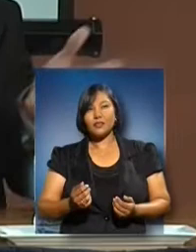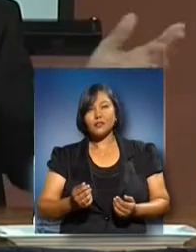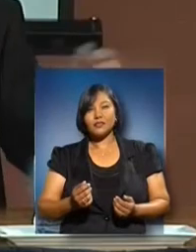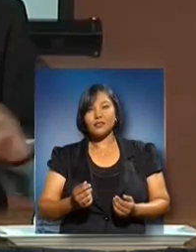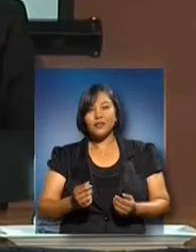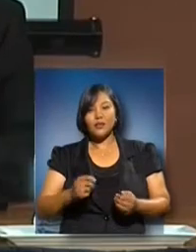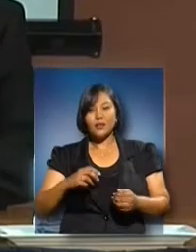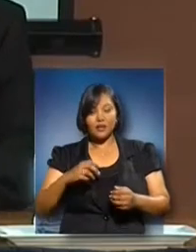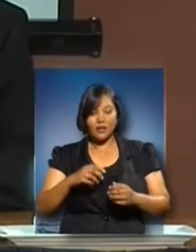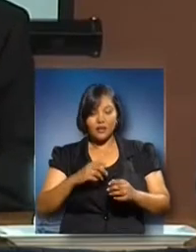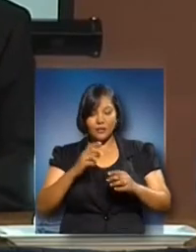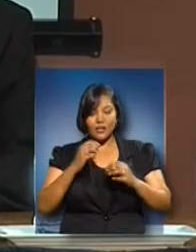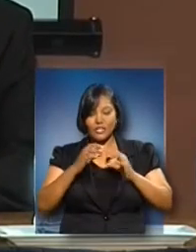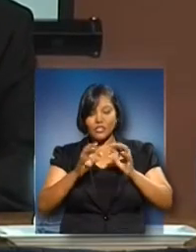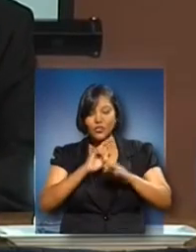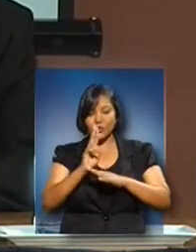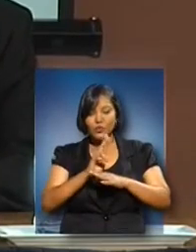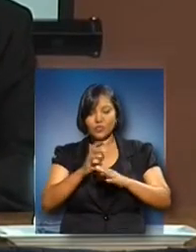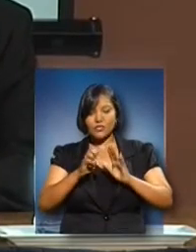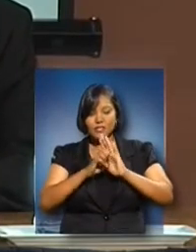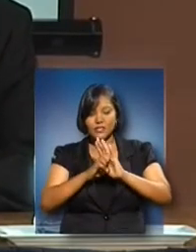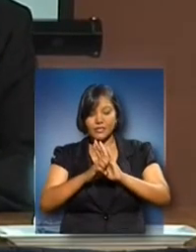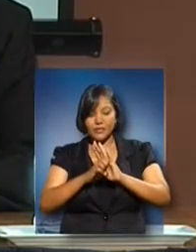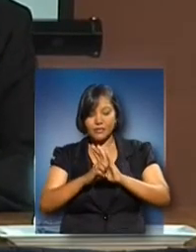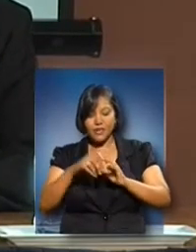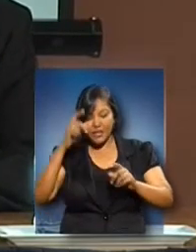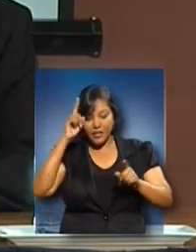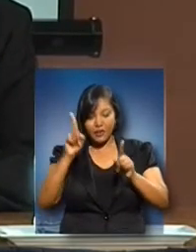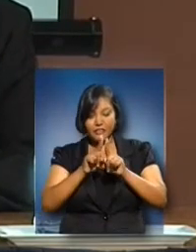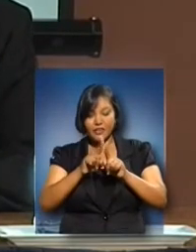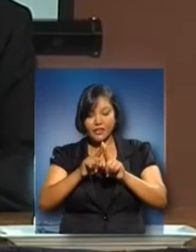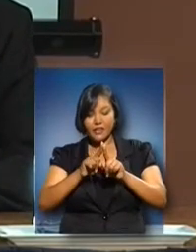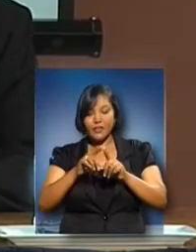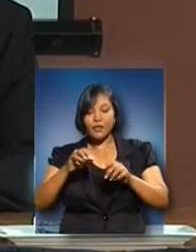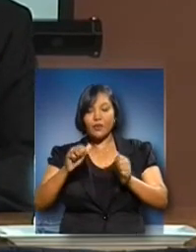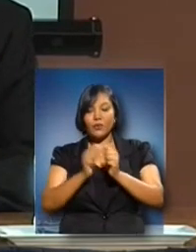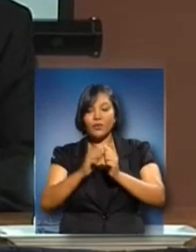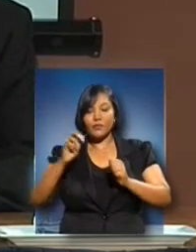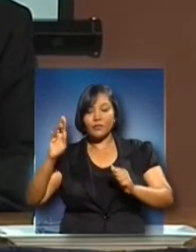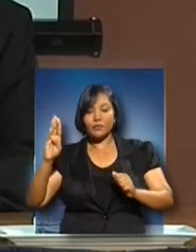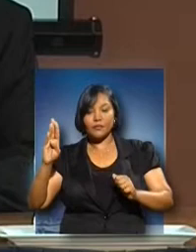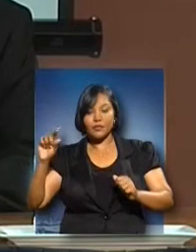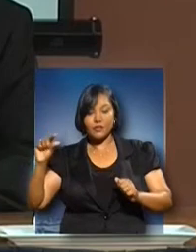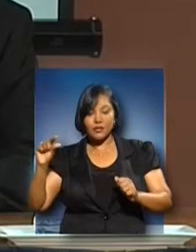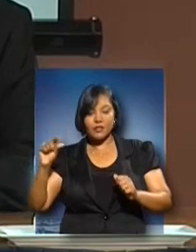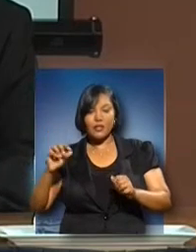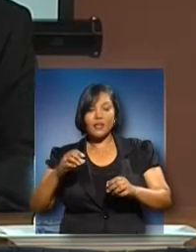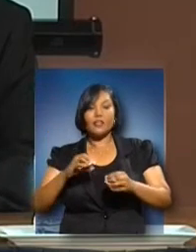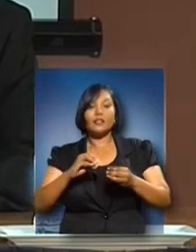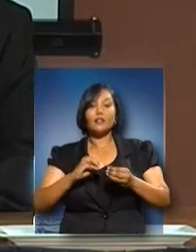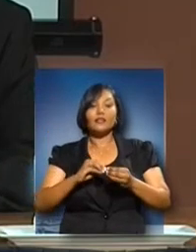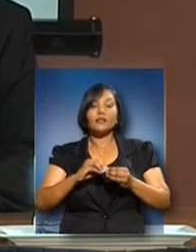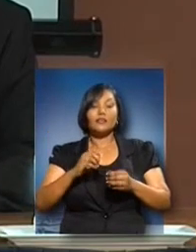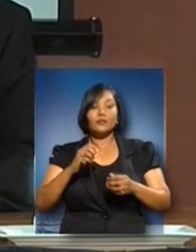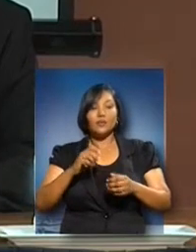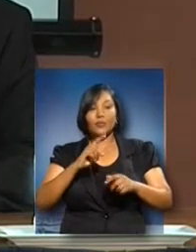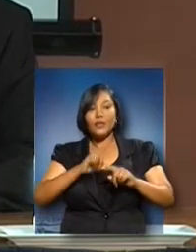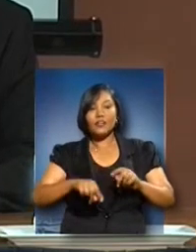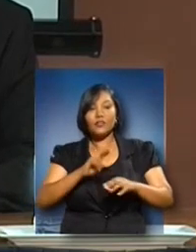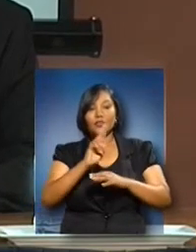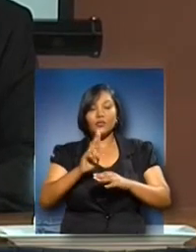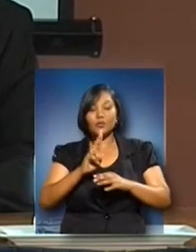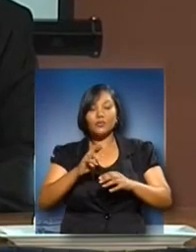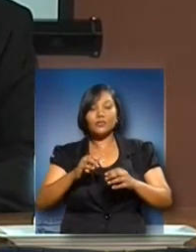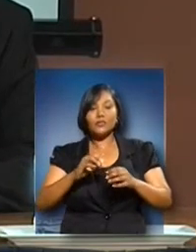agree with Brian that the measure of the successful portability is